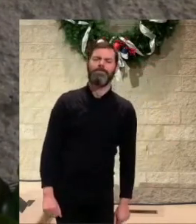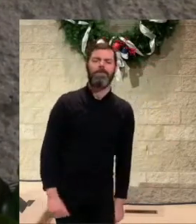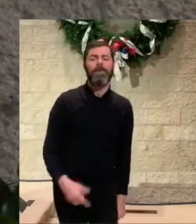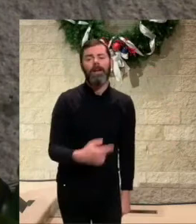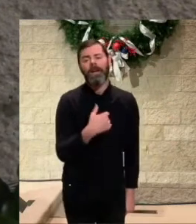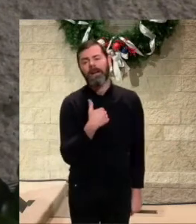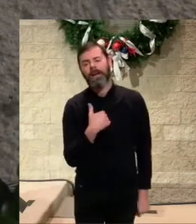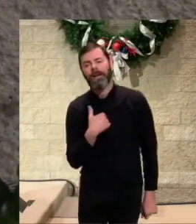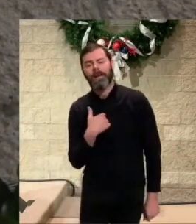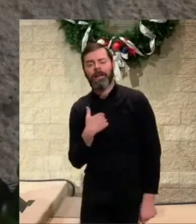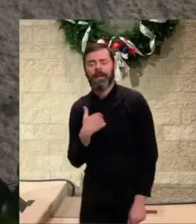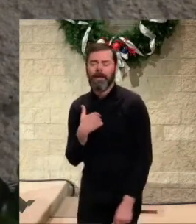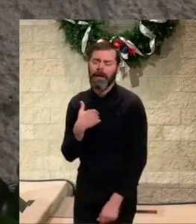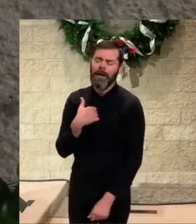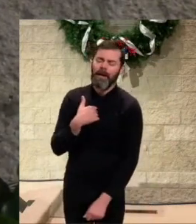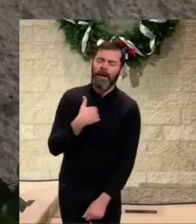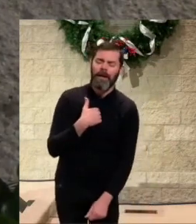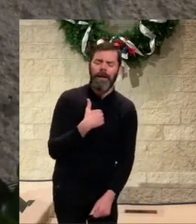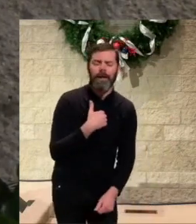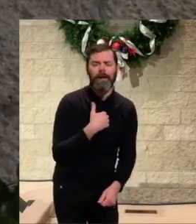gleams.